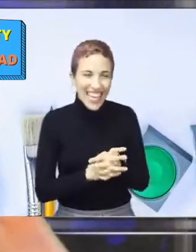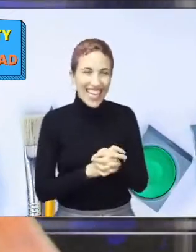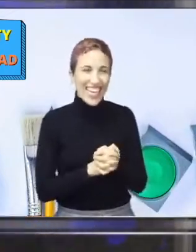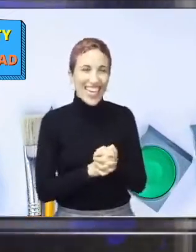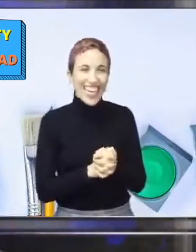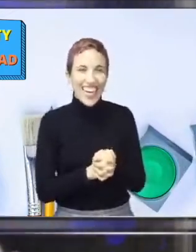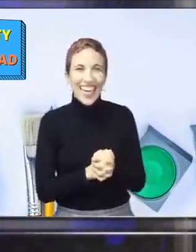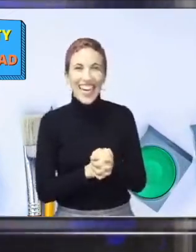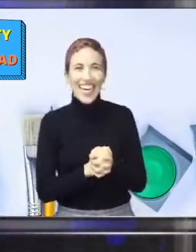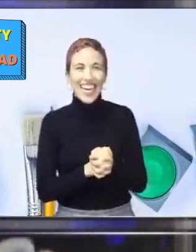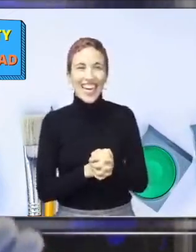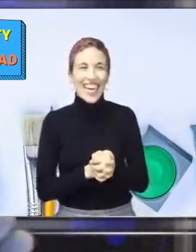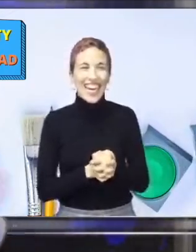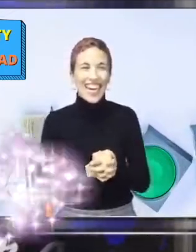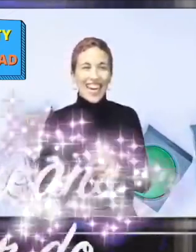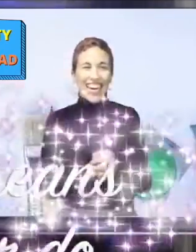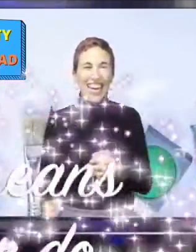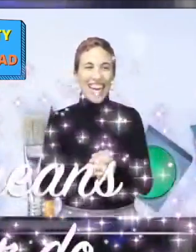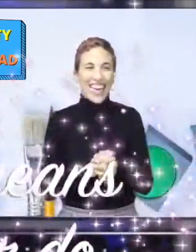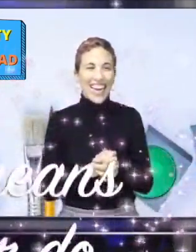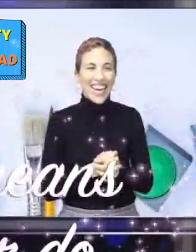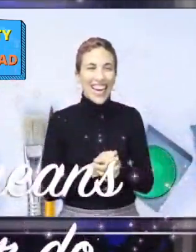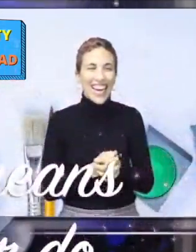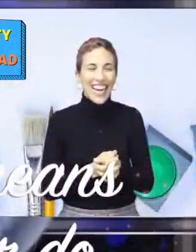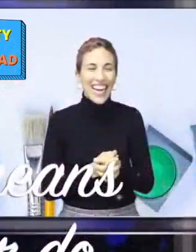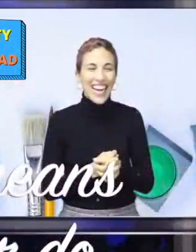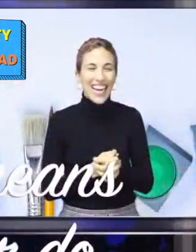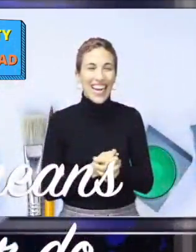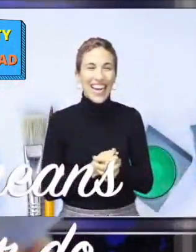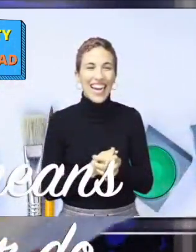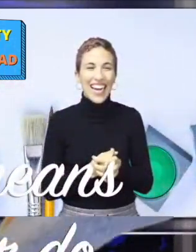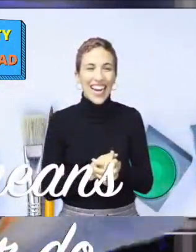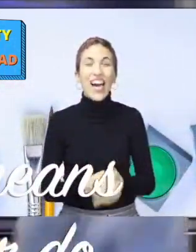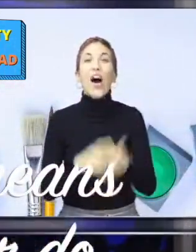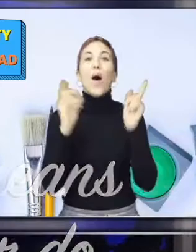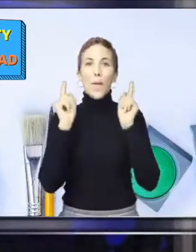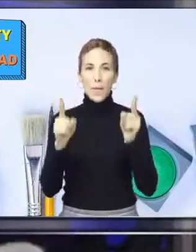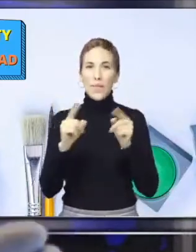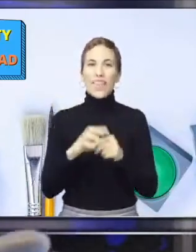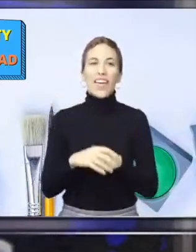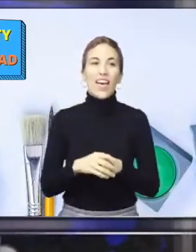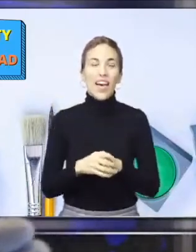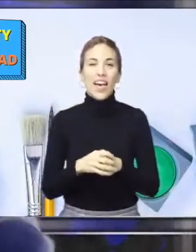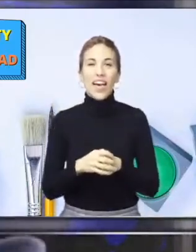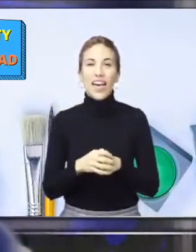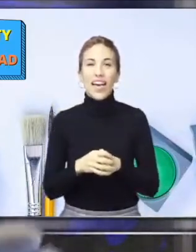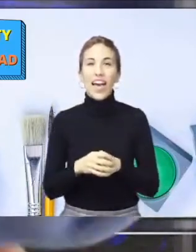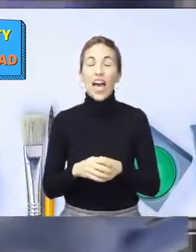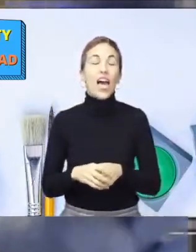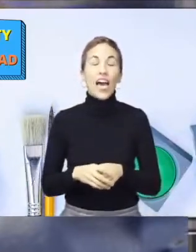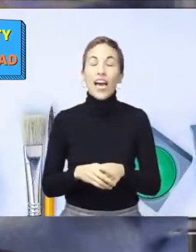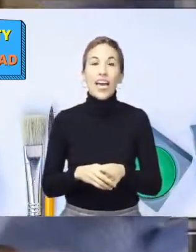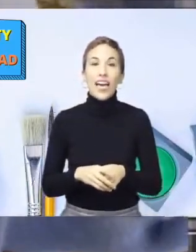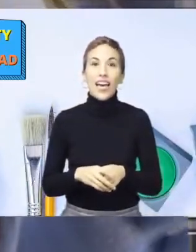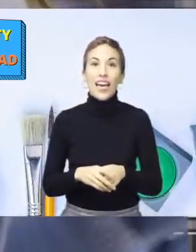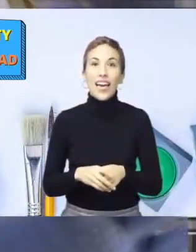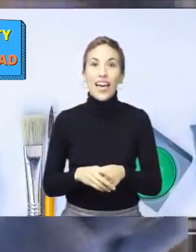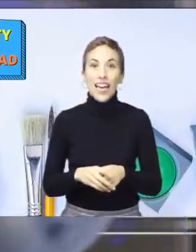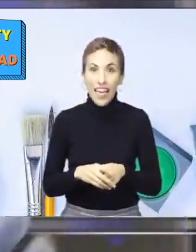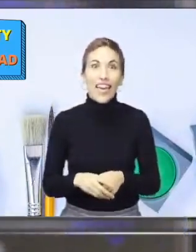know! To be able to think of something new! Oh, oh! Ms. Shema, students!